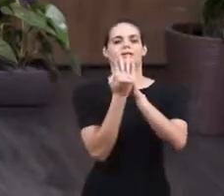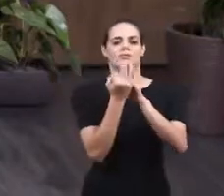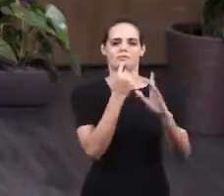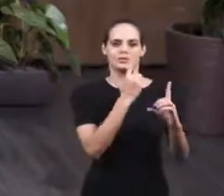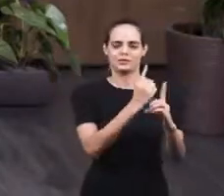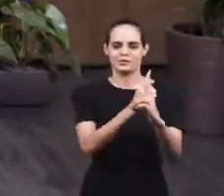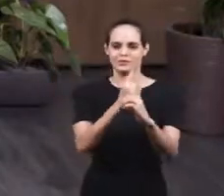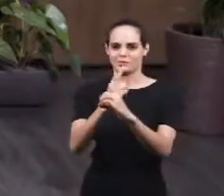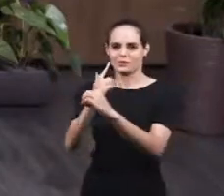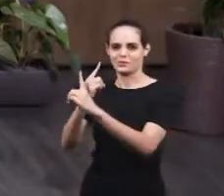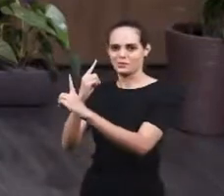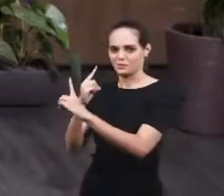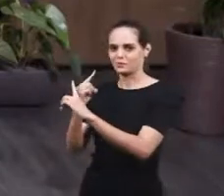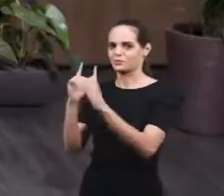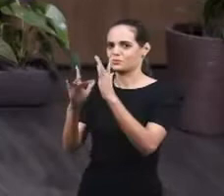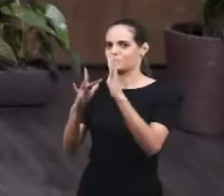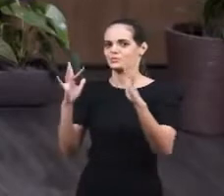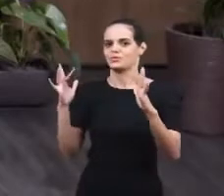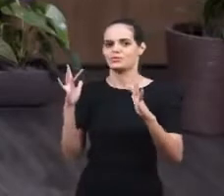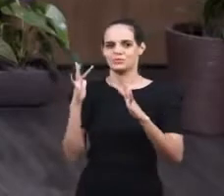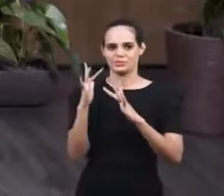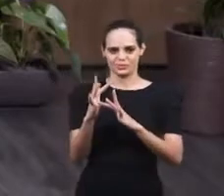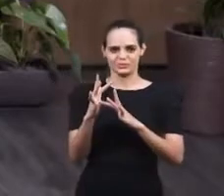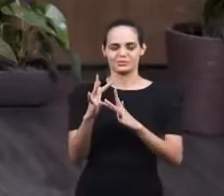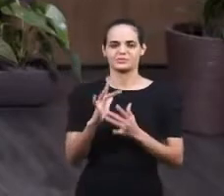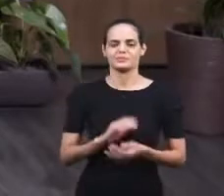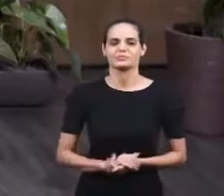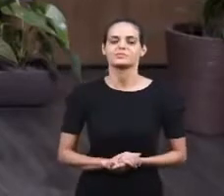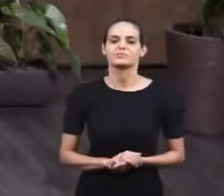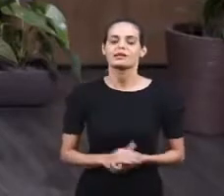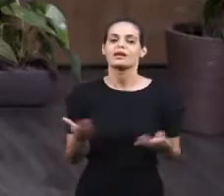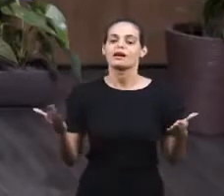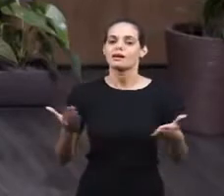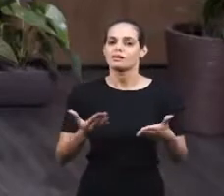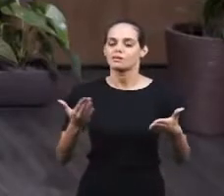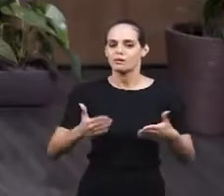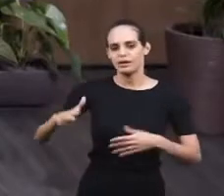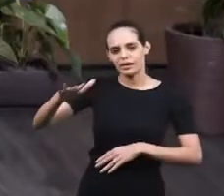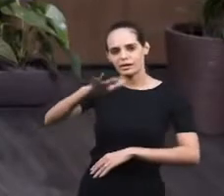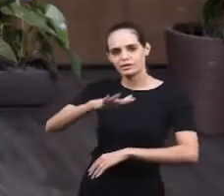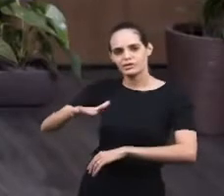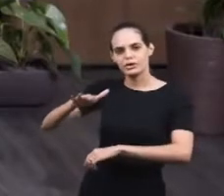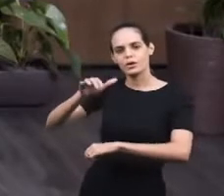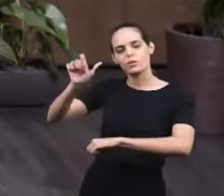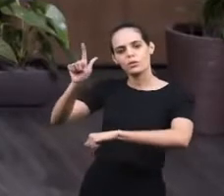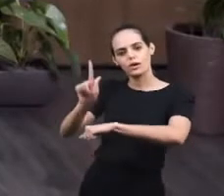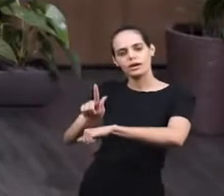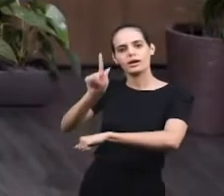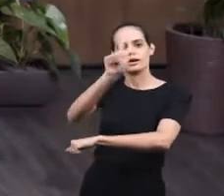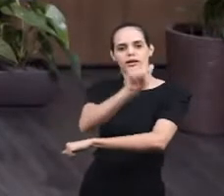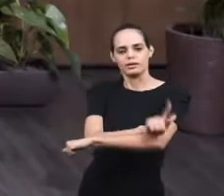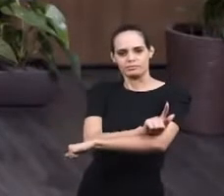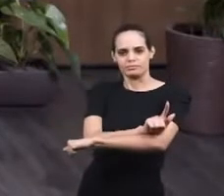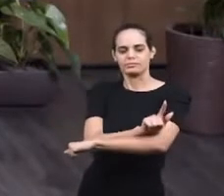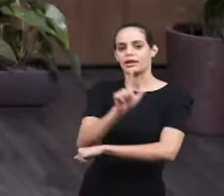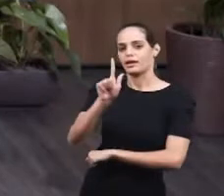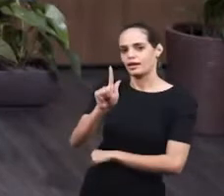marked by these encounters. And now we're going to go north a little bit more to the region of Galilee.